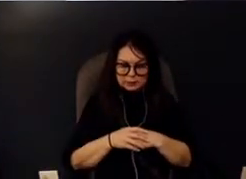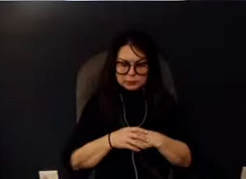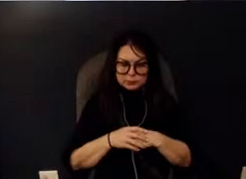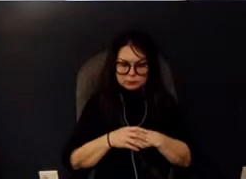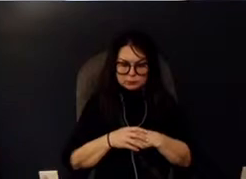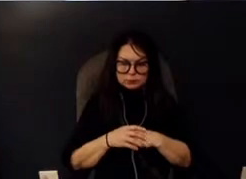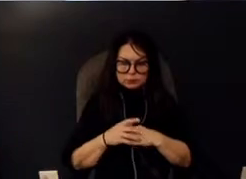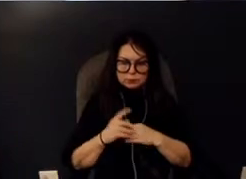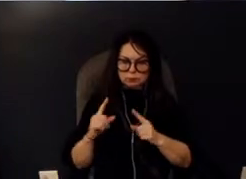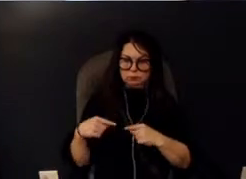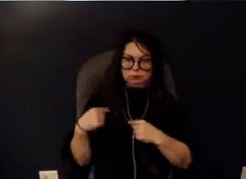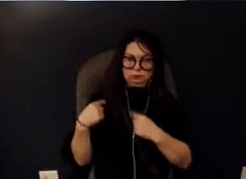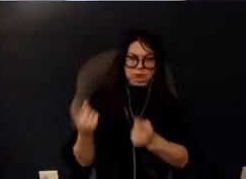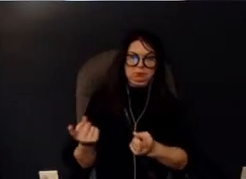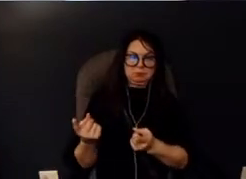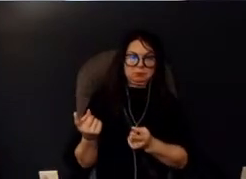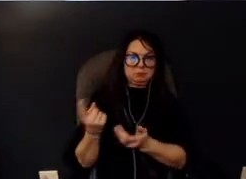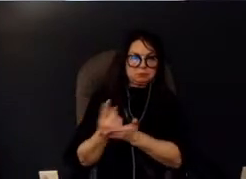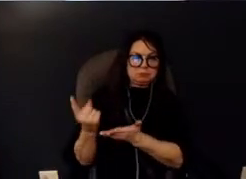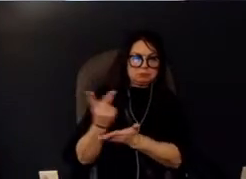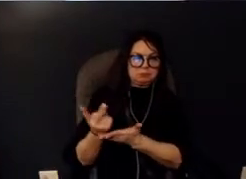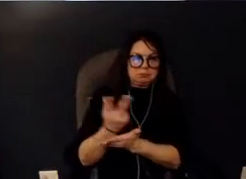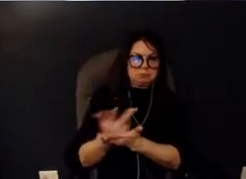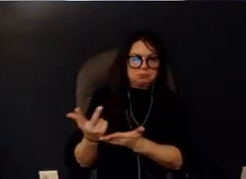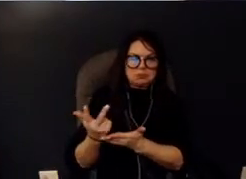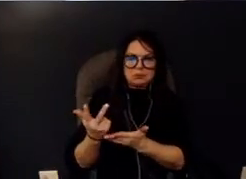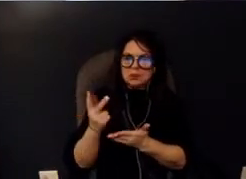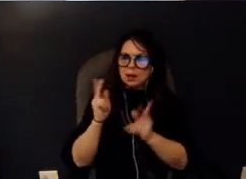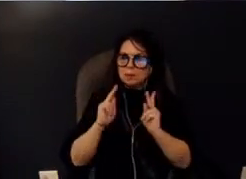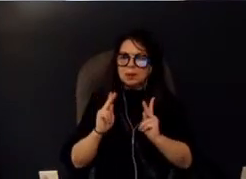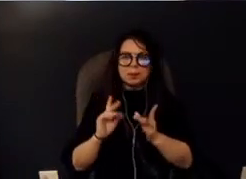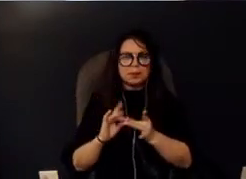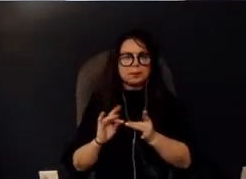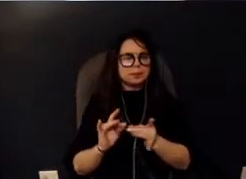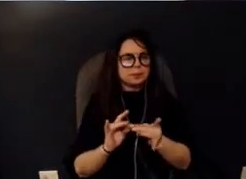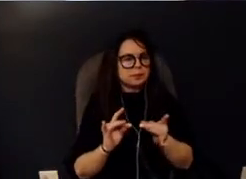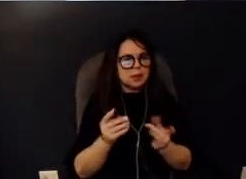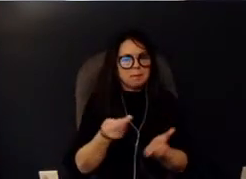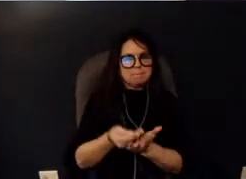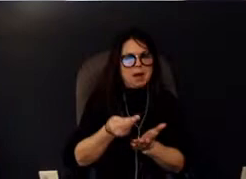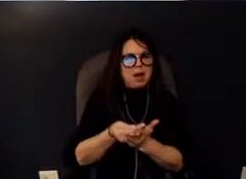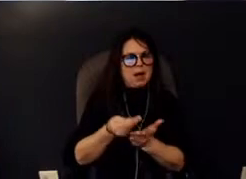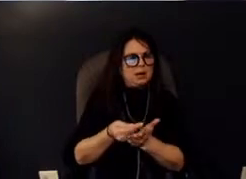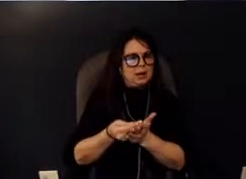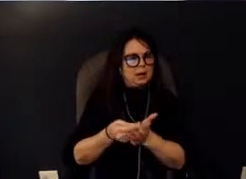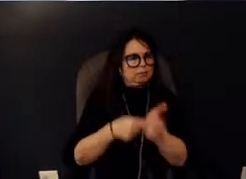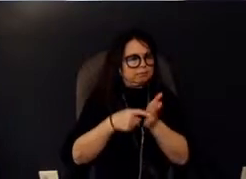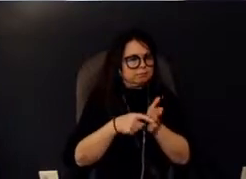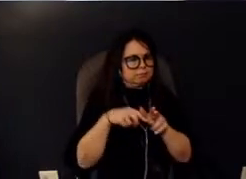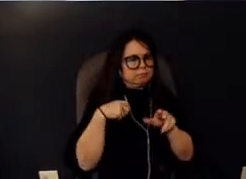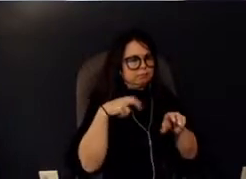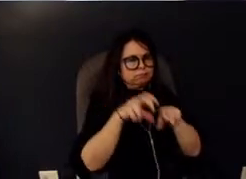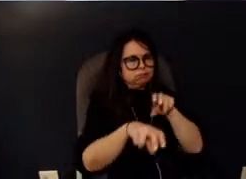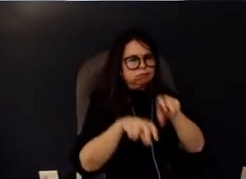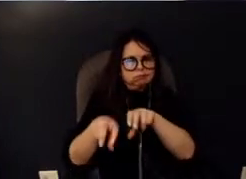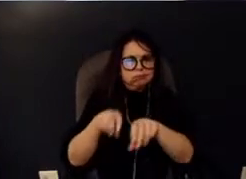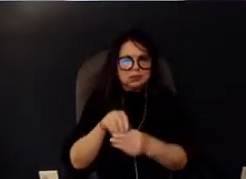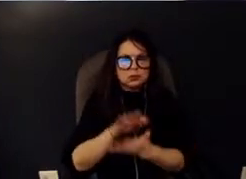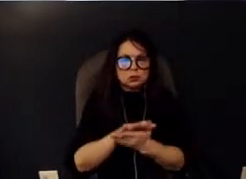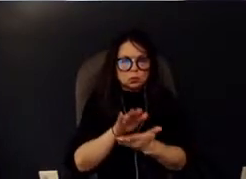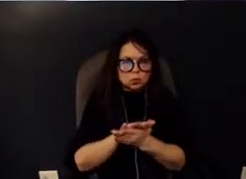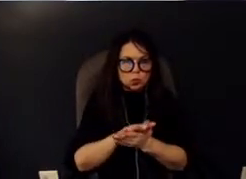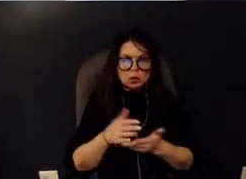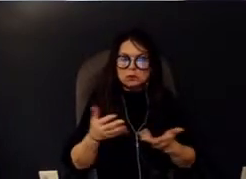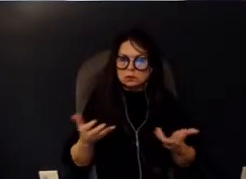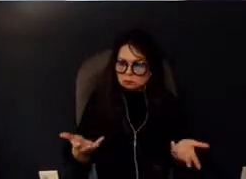that we must invest in schools. And we are doing that. through our stable home, stable schools